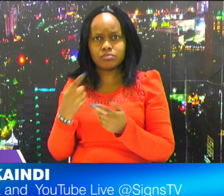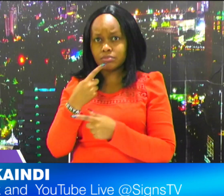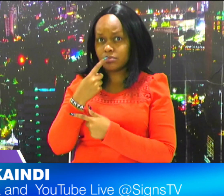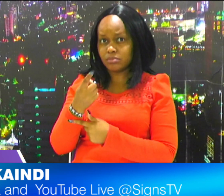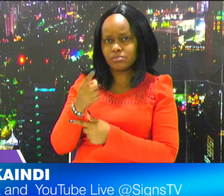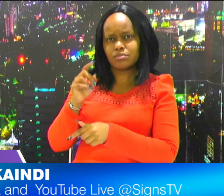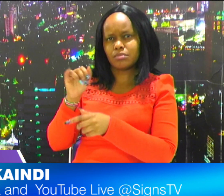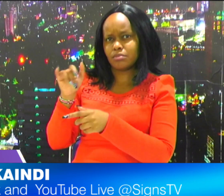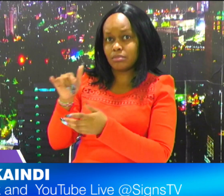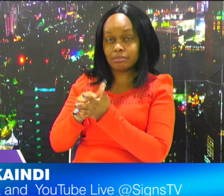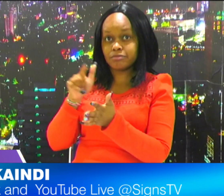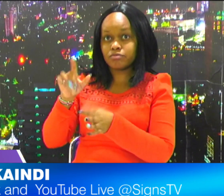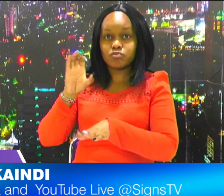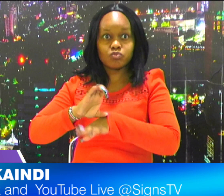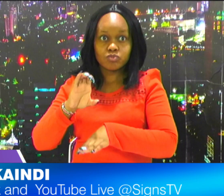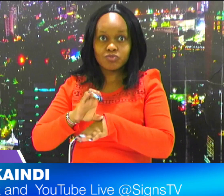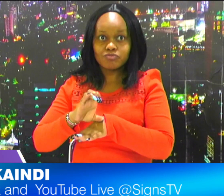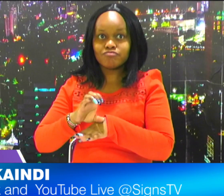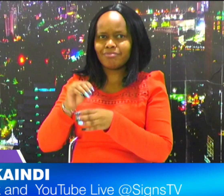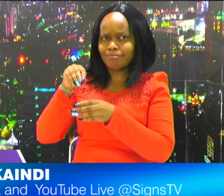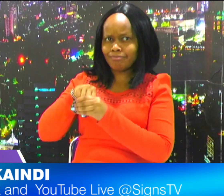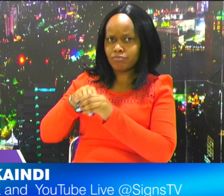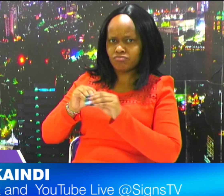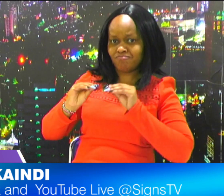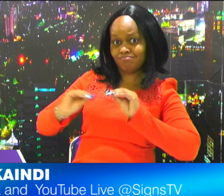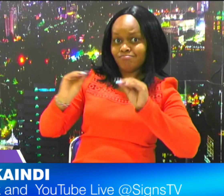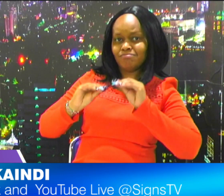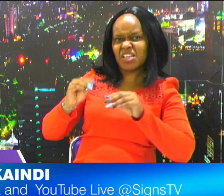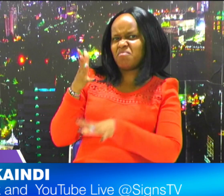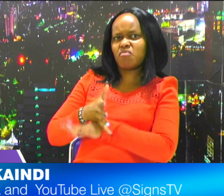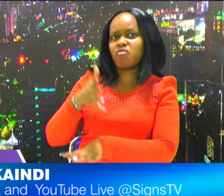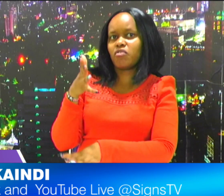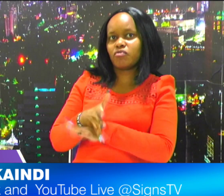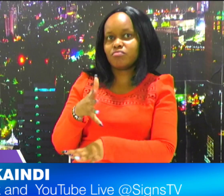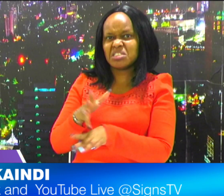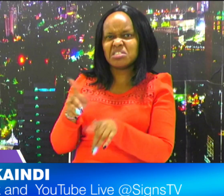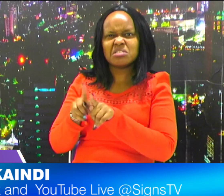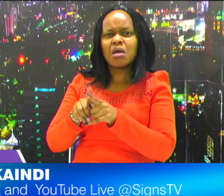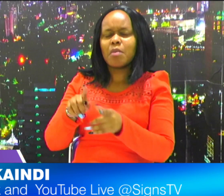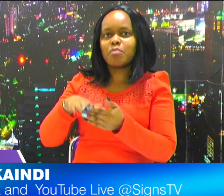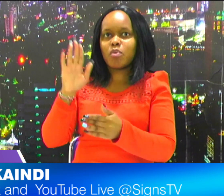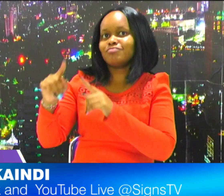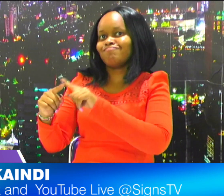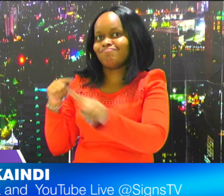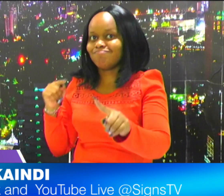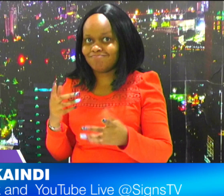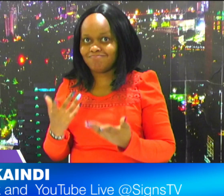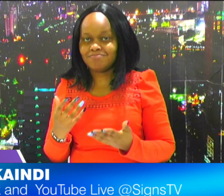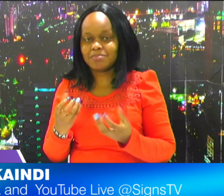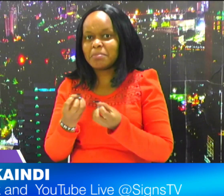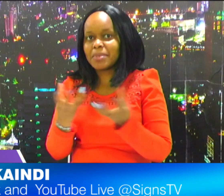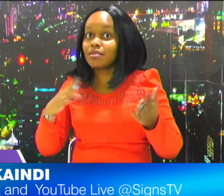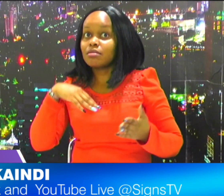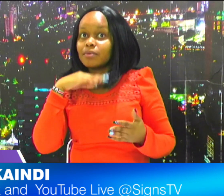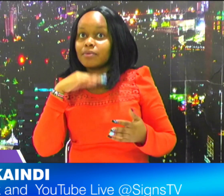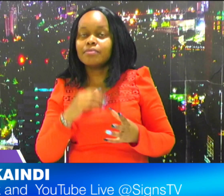was investigating claims that the church is involved in indoctrination and mass